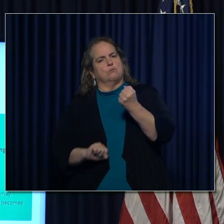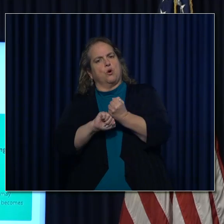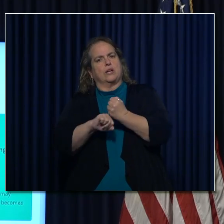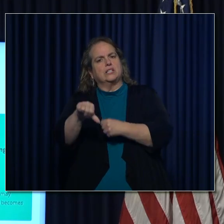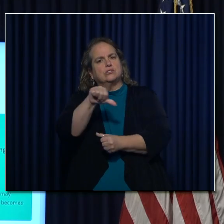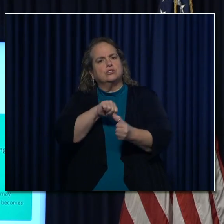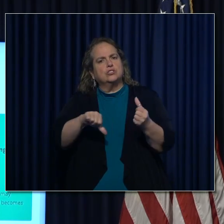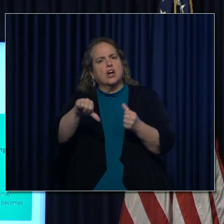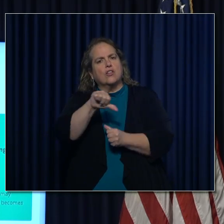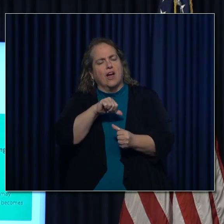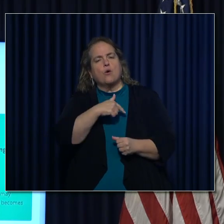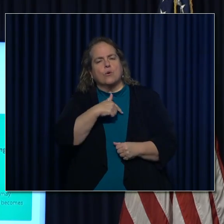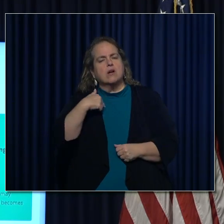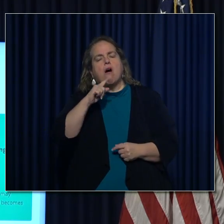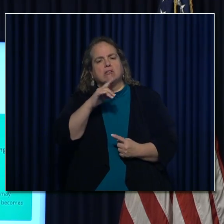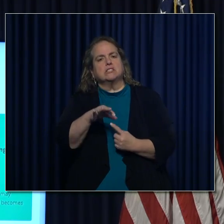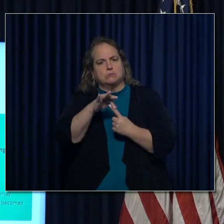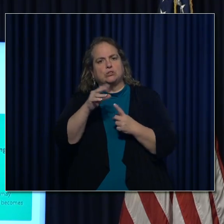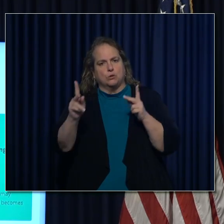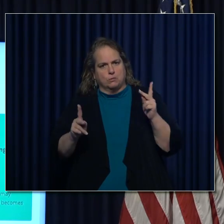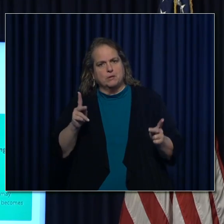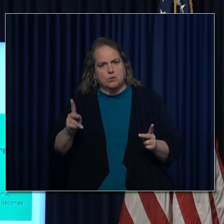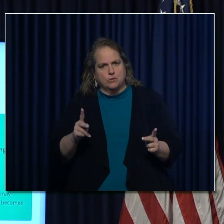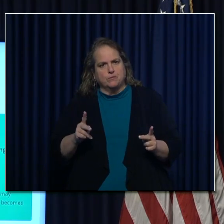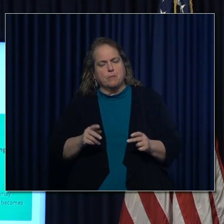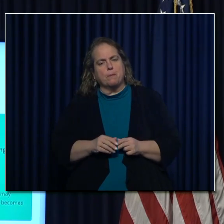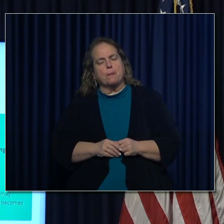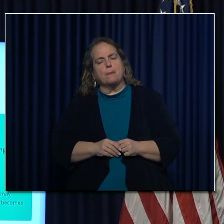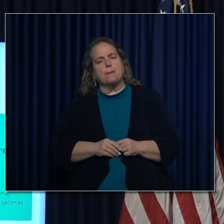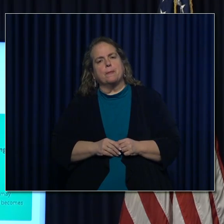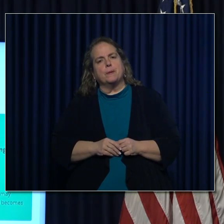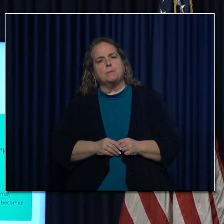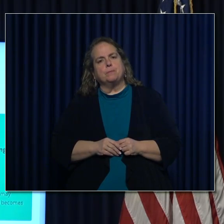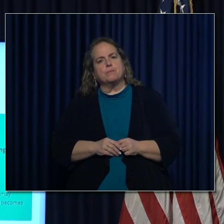us so special. I'm now going to